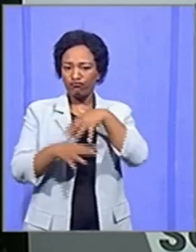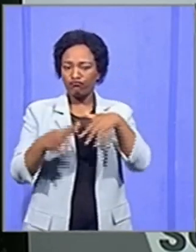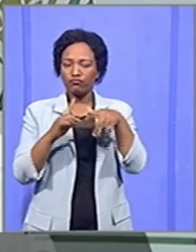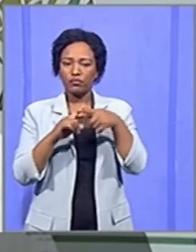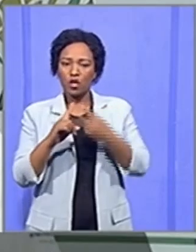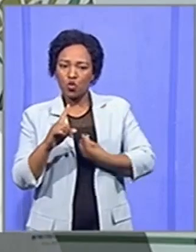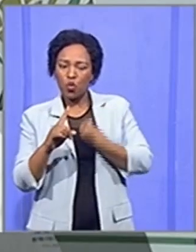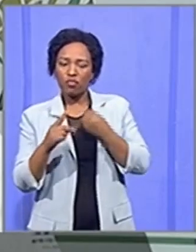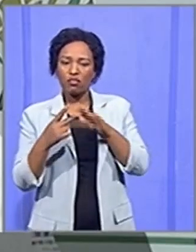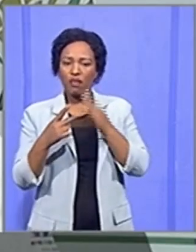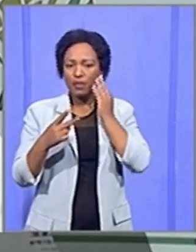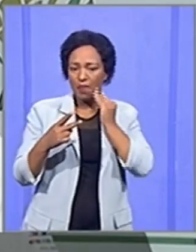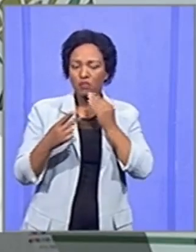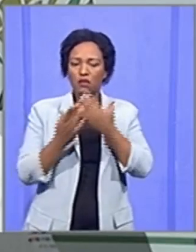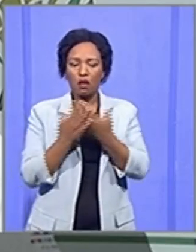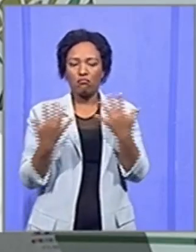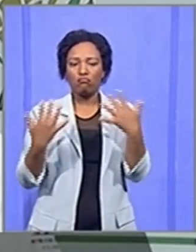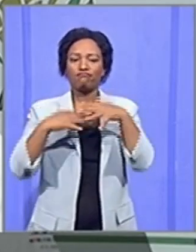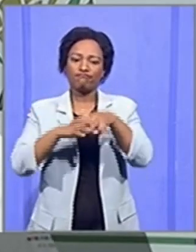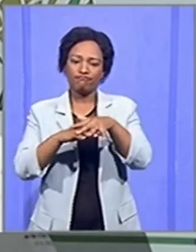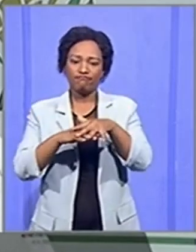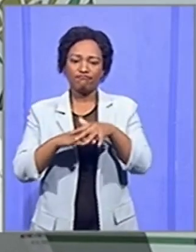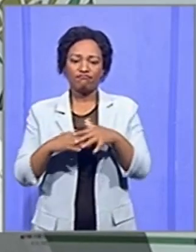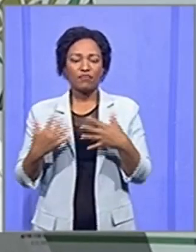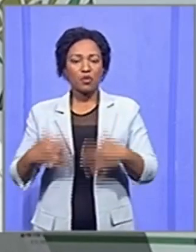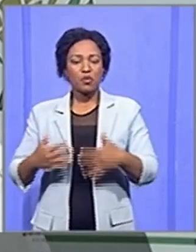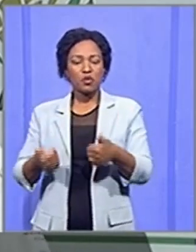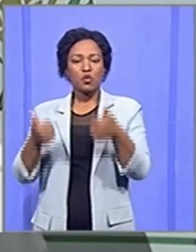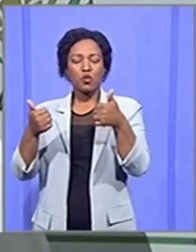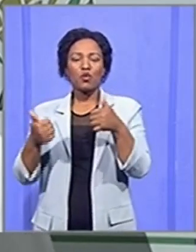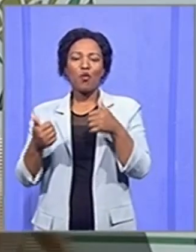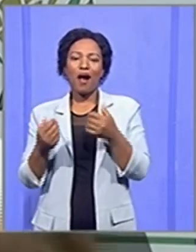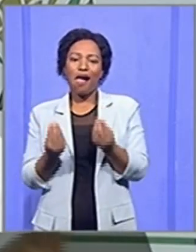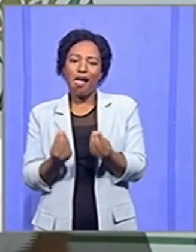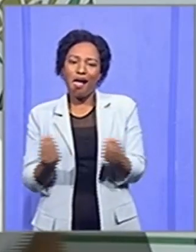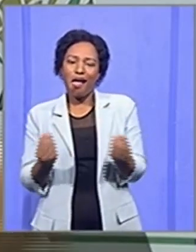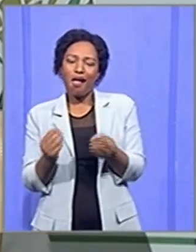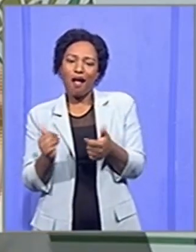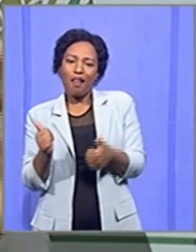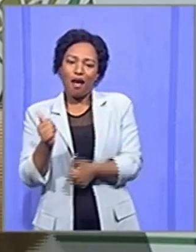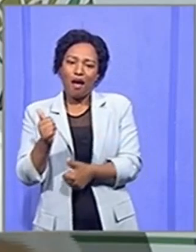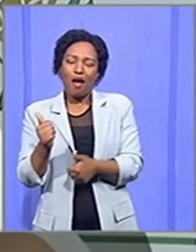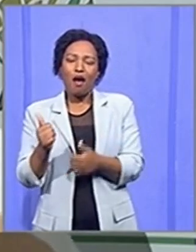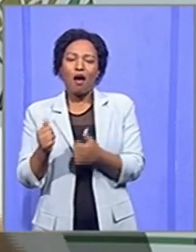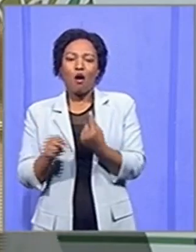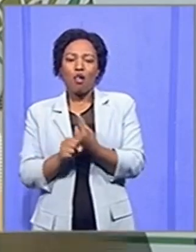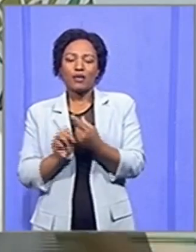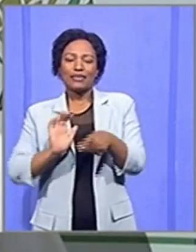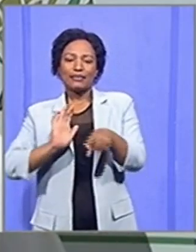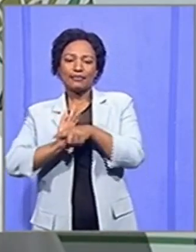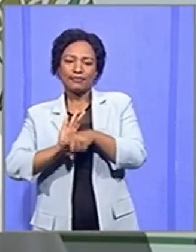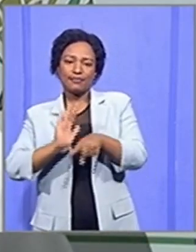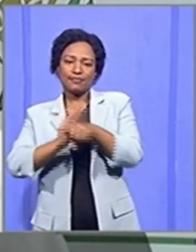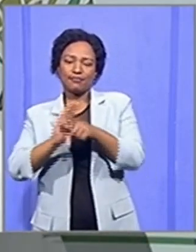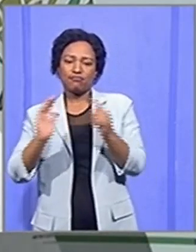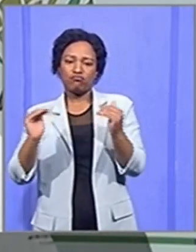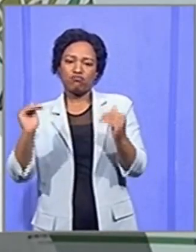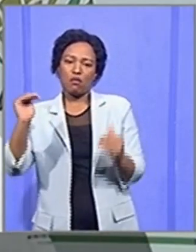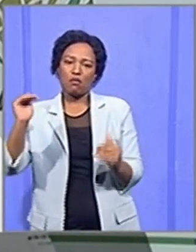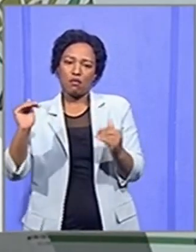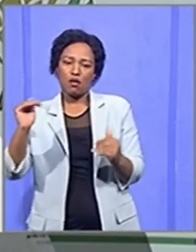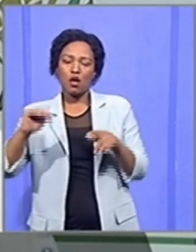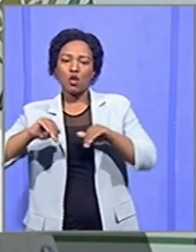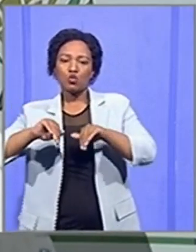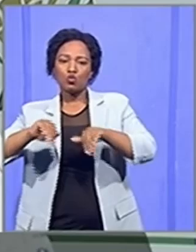experienced guys. It is a much stronger team and it's good to see the juniors come up. I know there's always been negativity with the gap between some of the